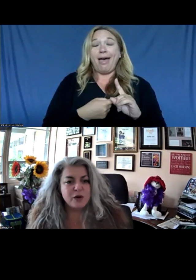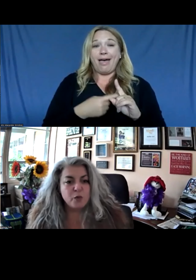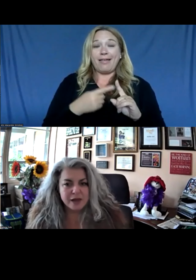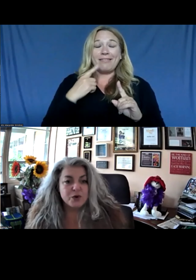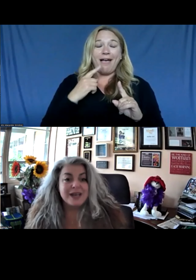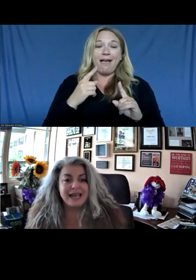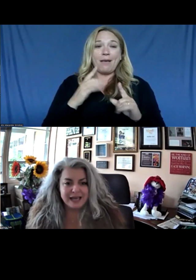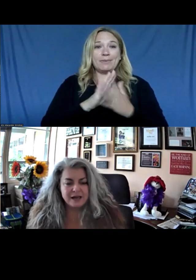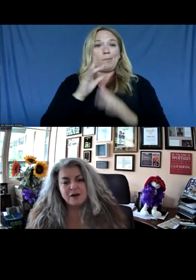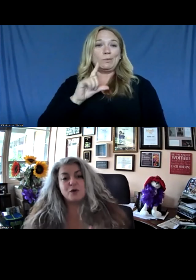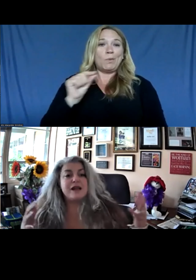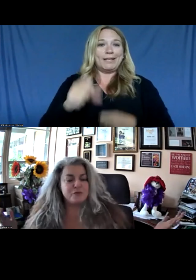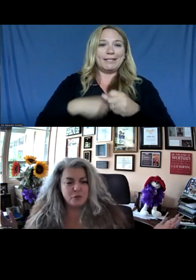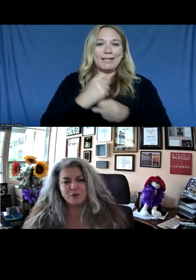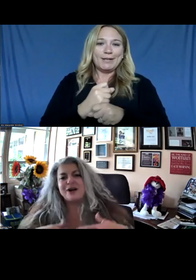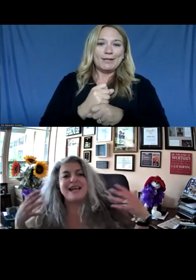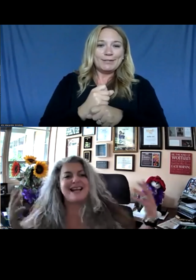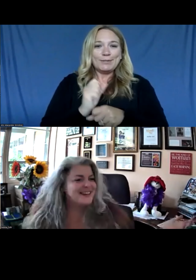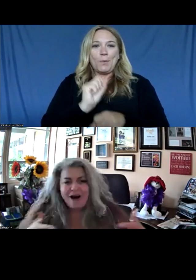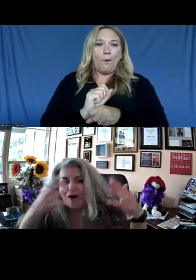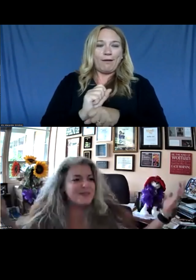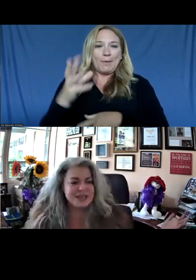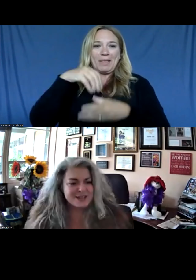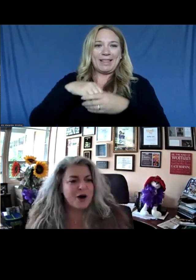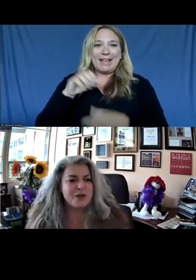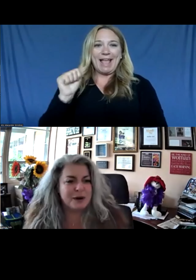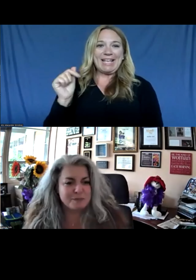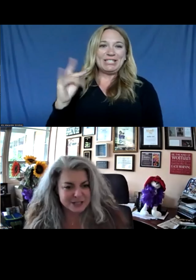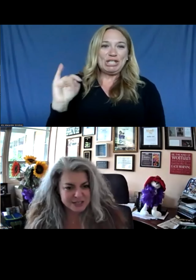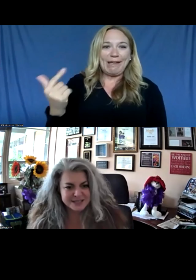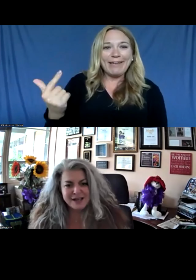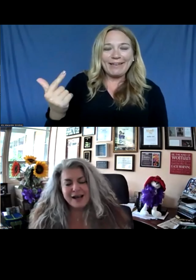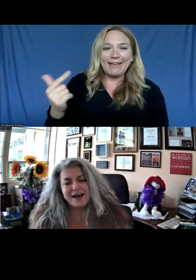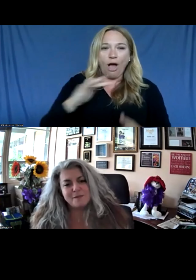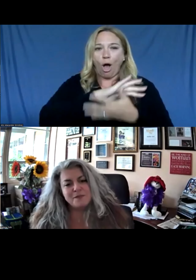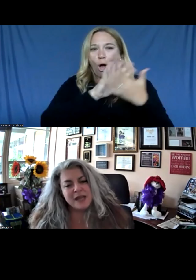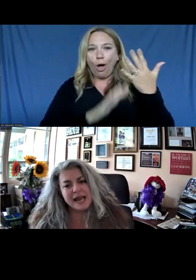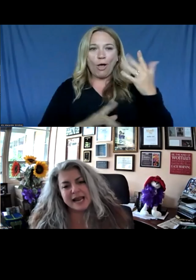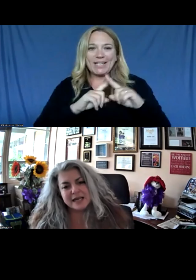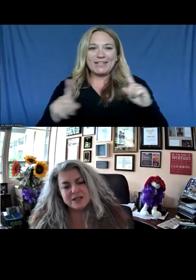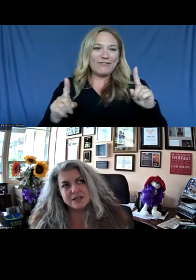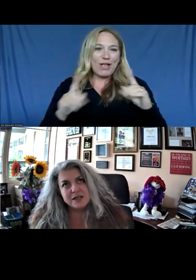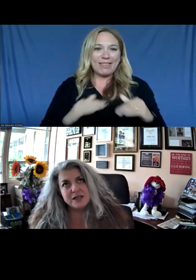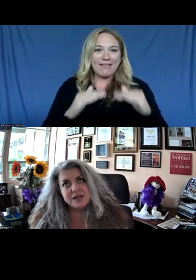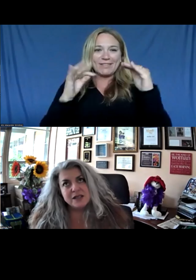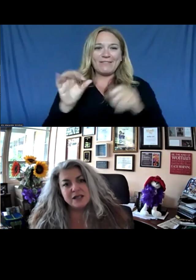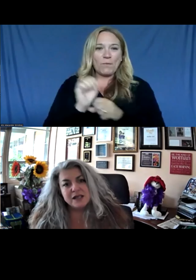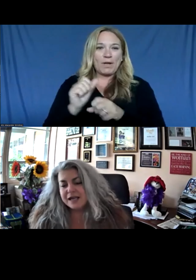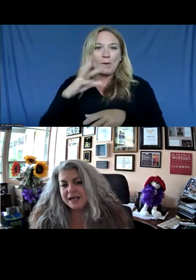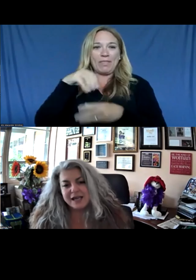Aging, working with, working in, working for, working all the things, all the prepositions. And